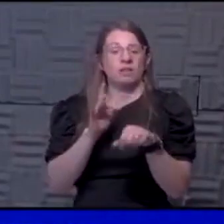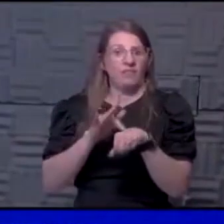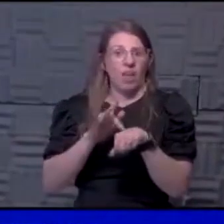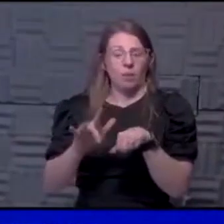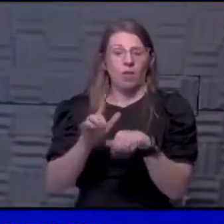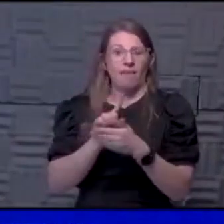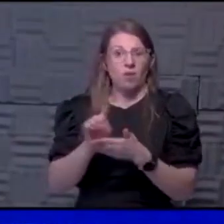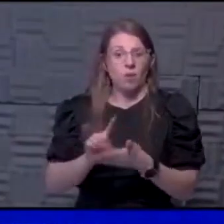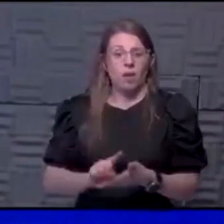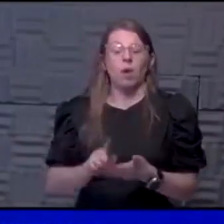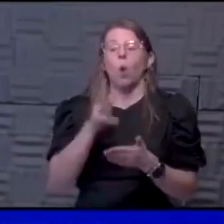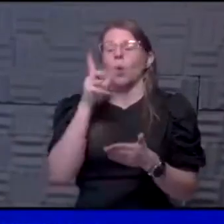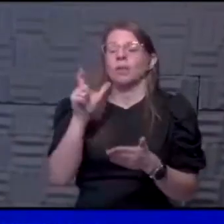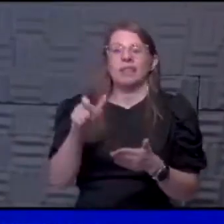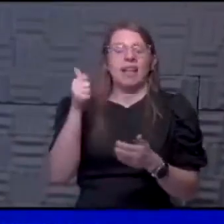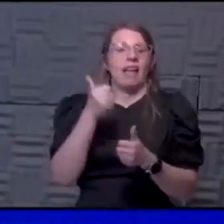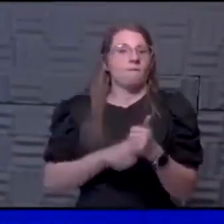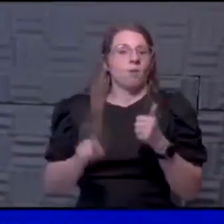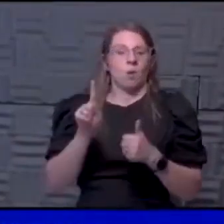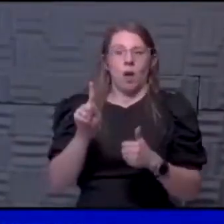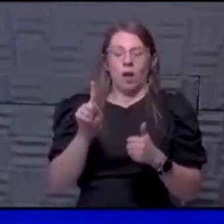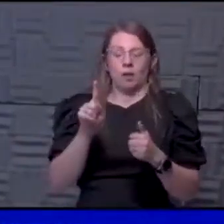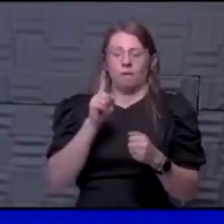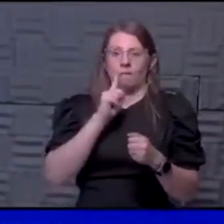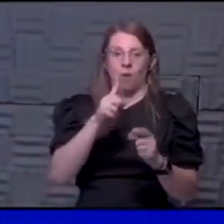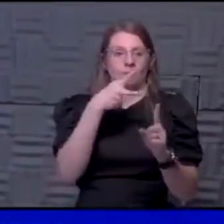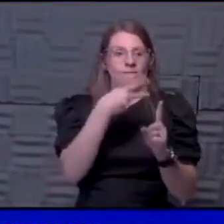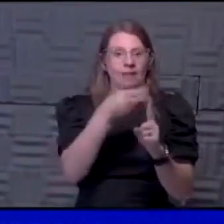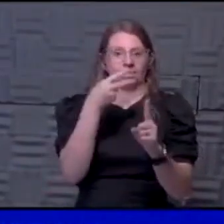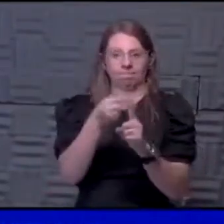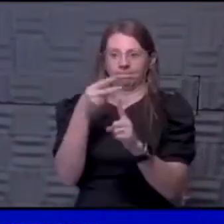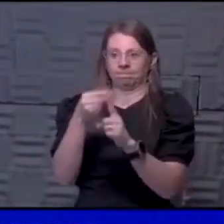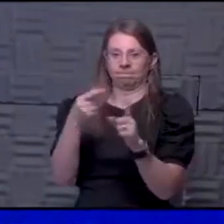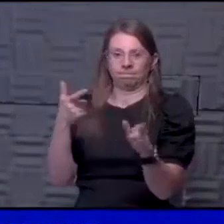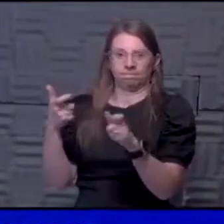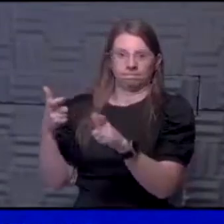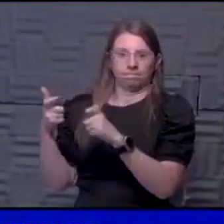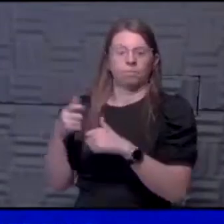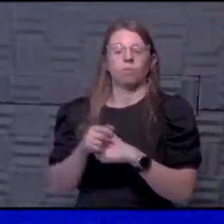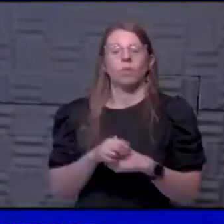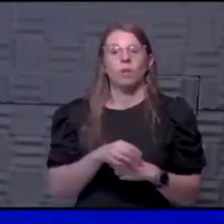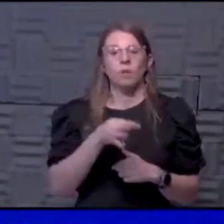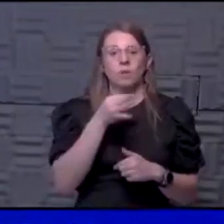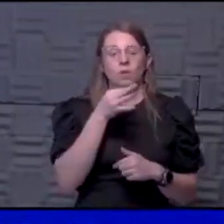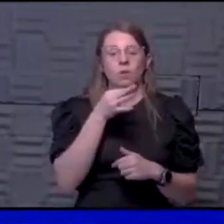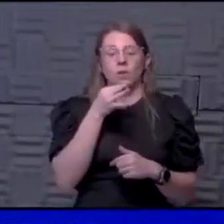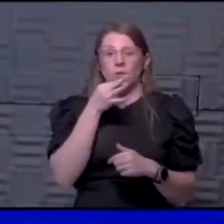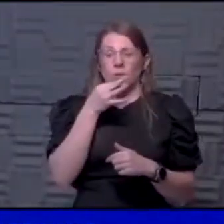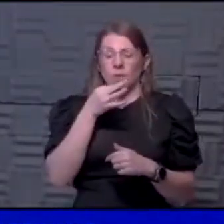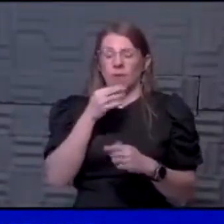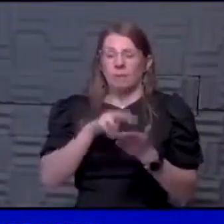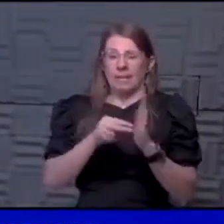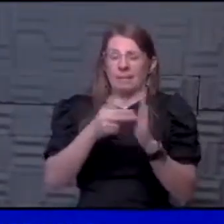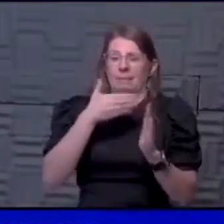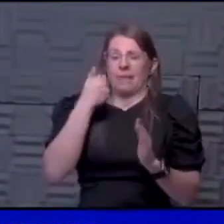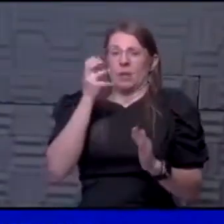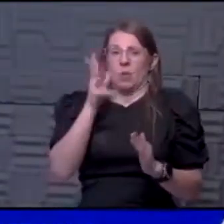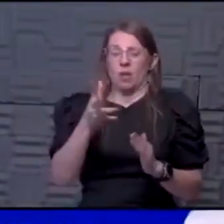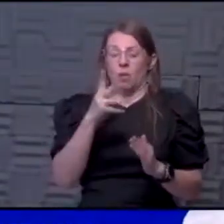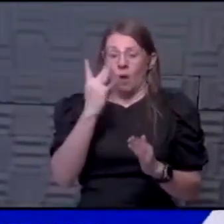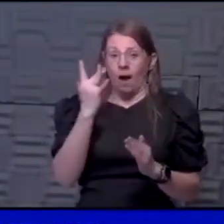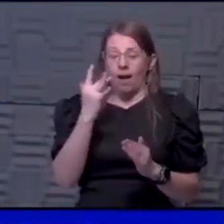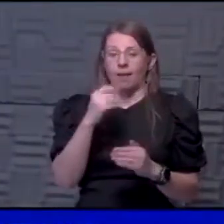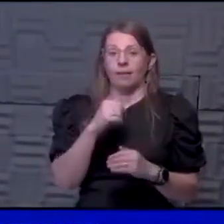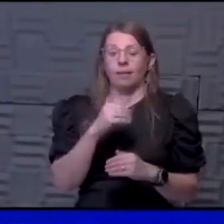every week, we're going to need everybody to get those vaccines in arms. And the sooner the better, because we know that's what's going to lead us back